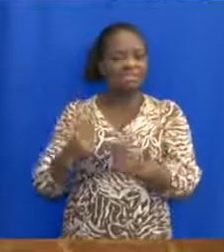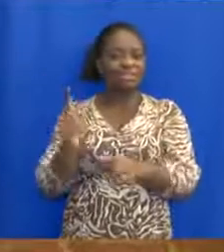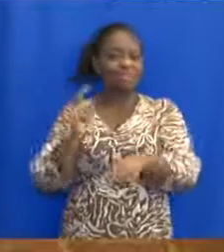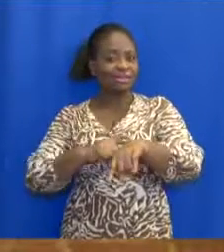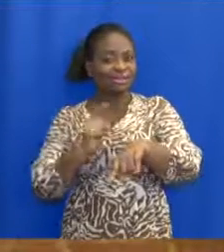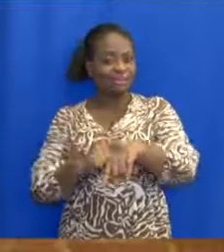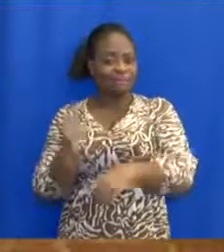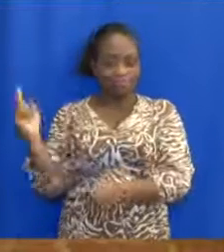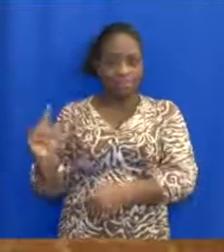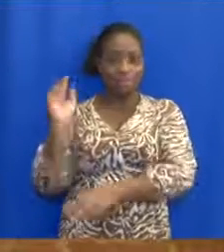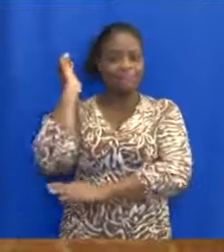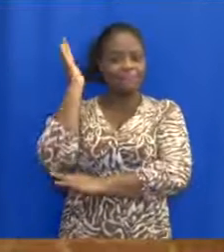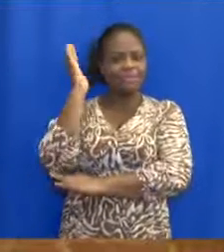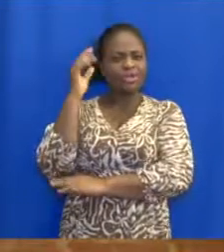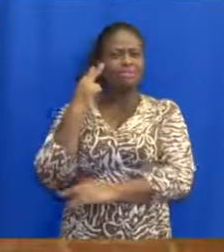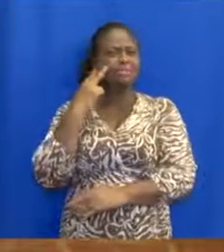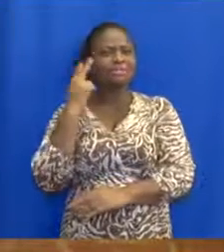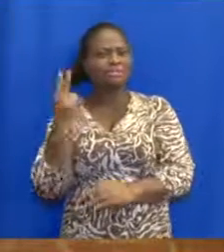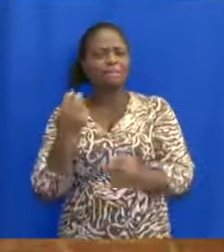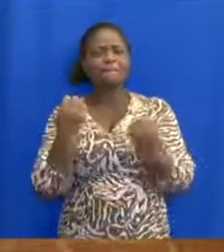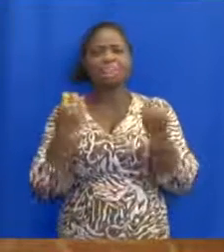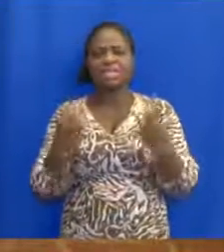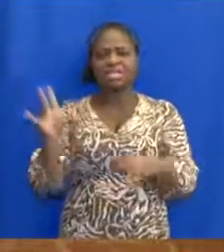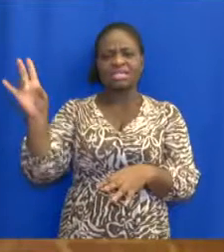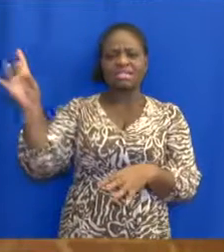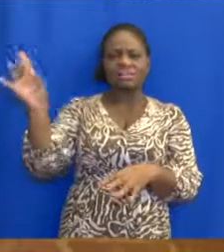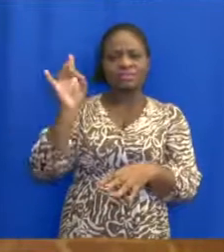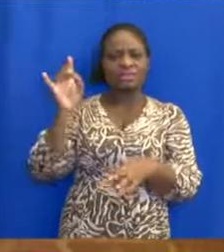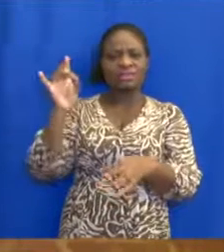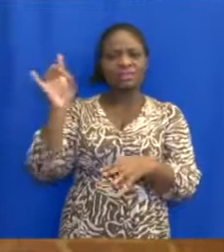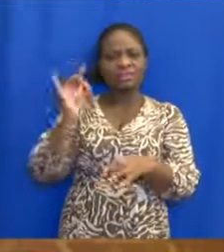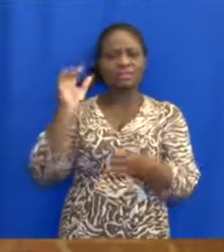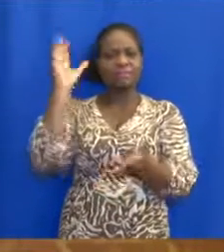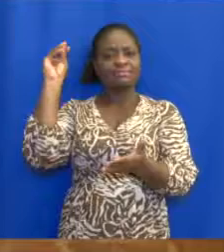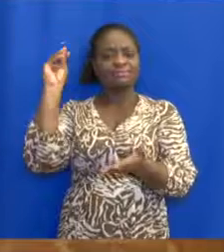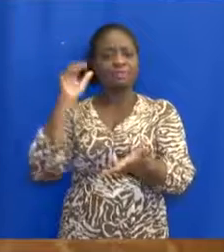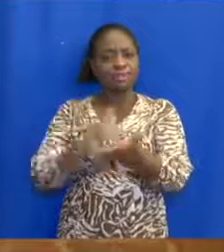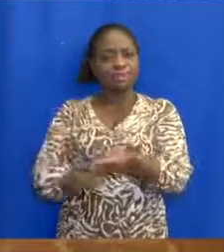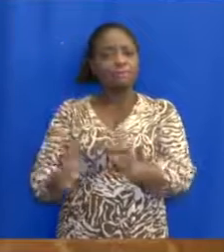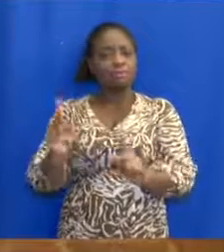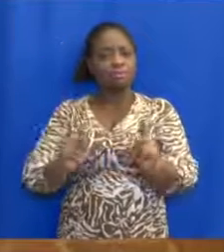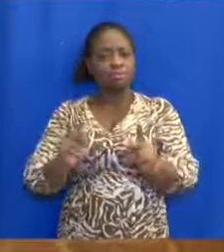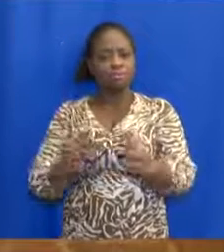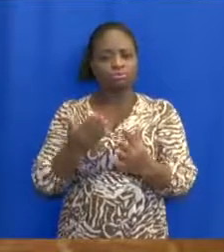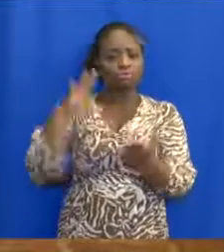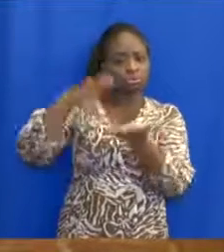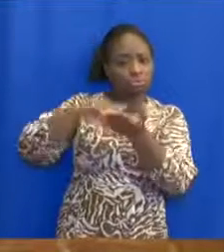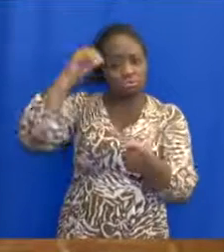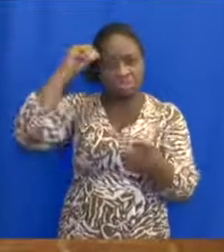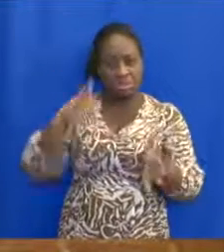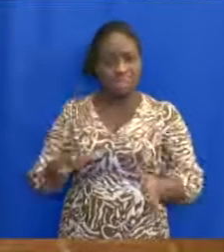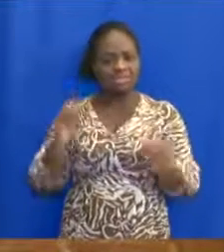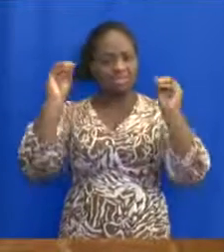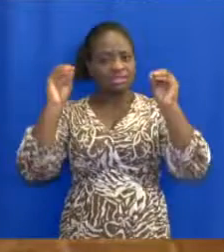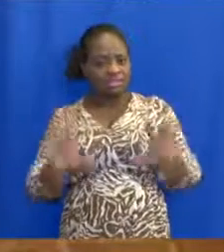the nation, we have seen over 750,000 persons, comprising students, teachers,